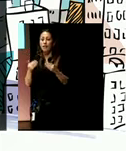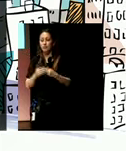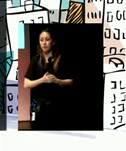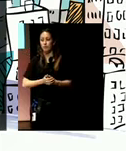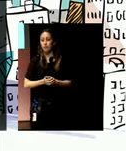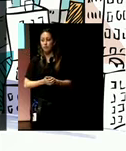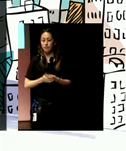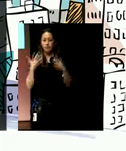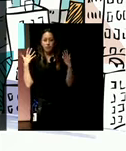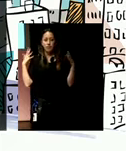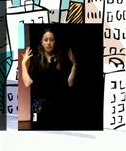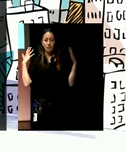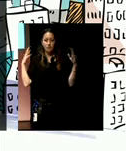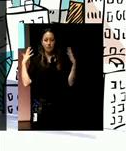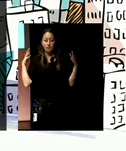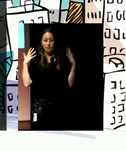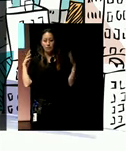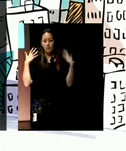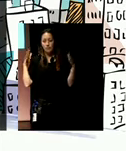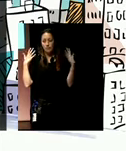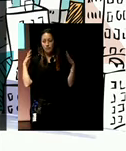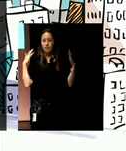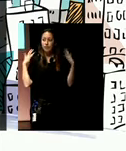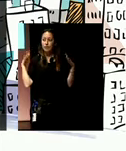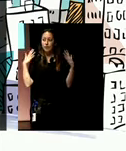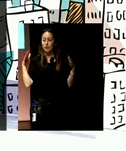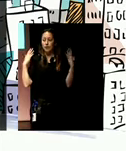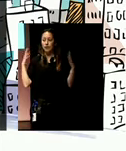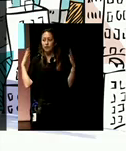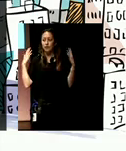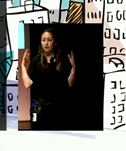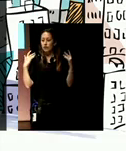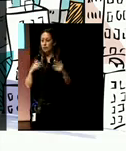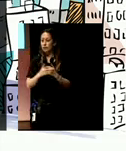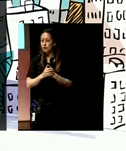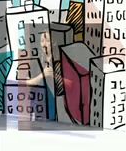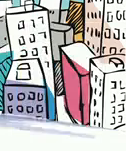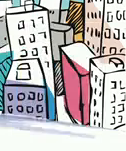of Workshop 5. Thank you very much.